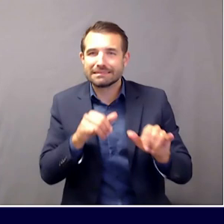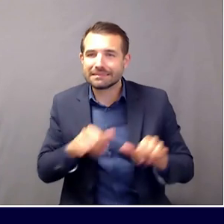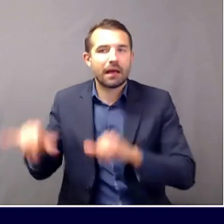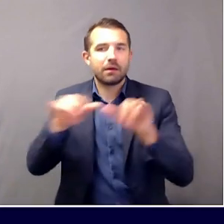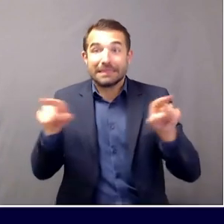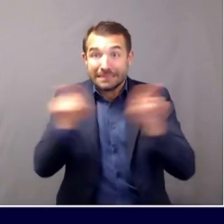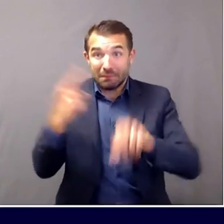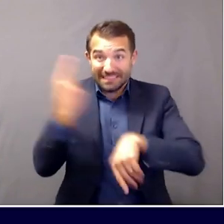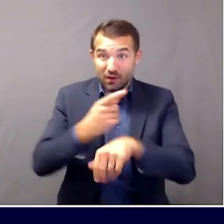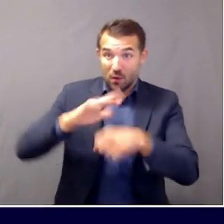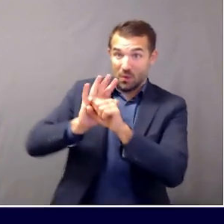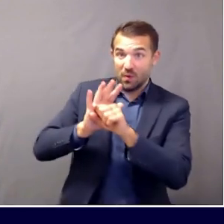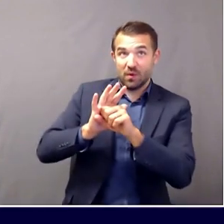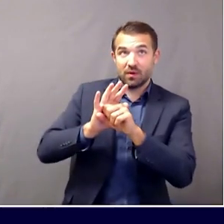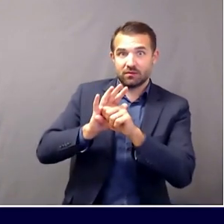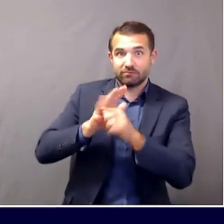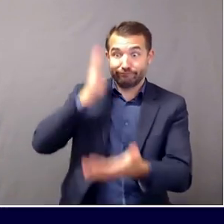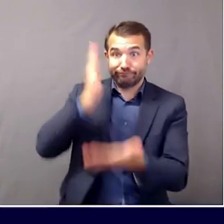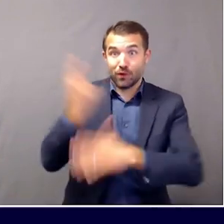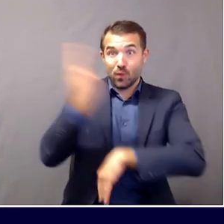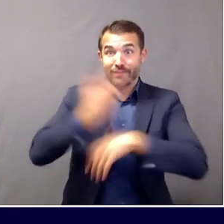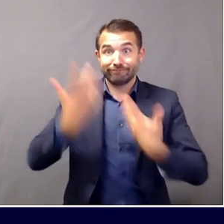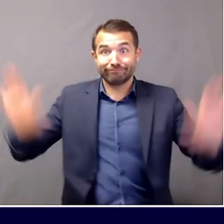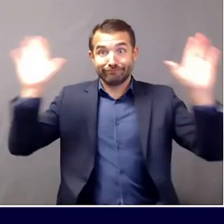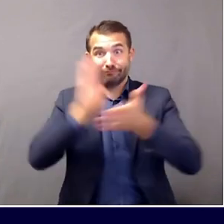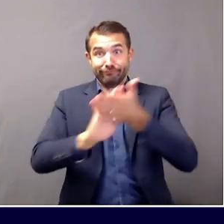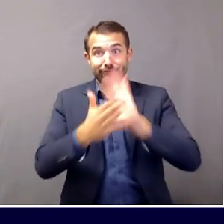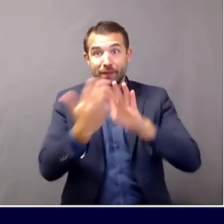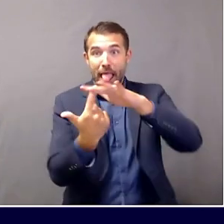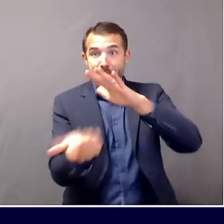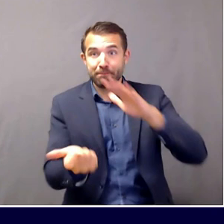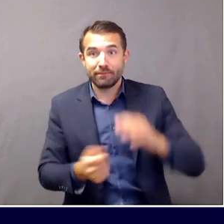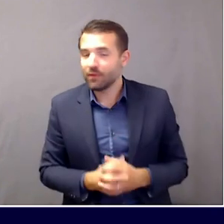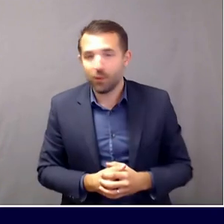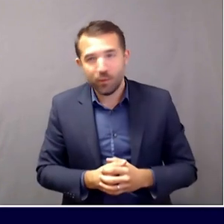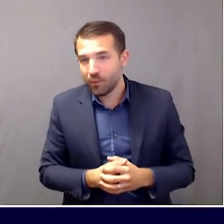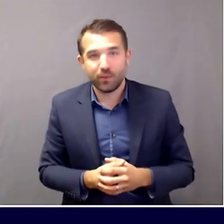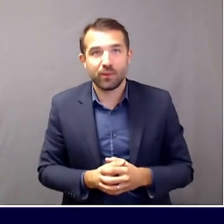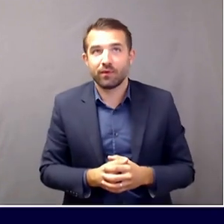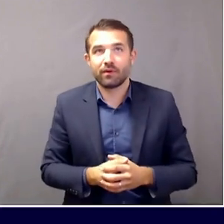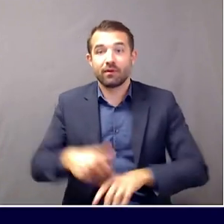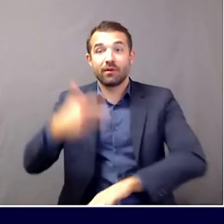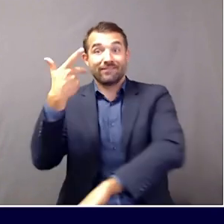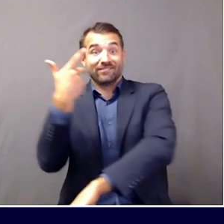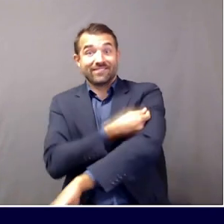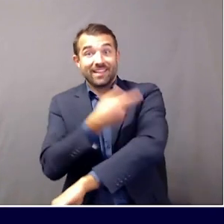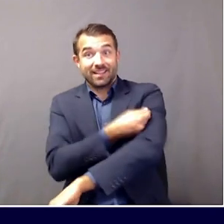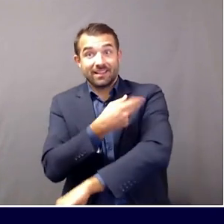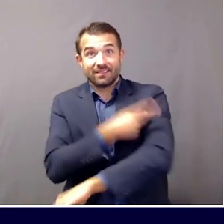to an end. Although a vaccine or vaccines will be helpful, they won't